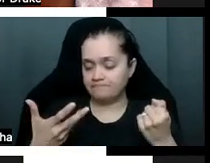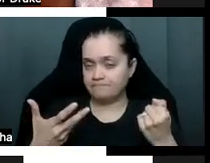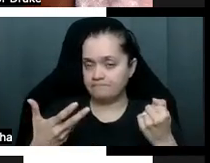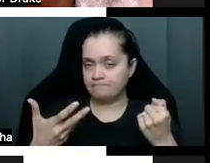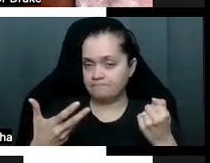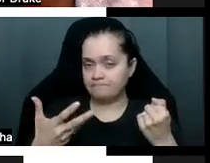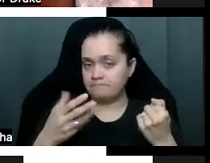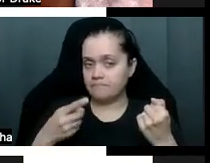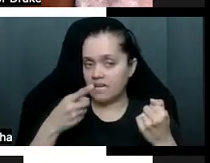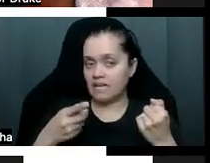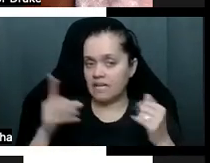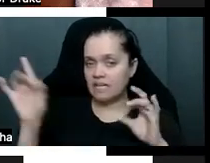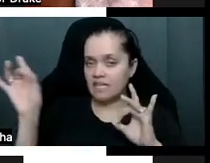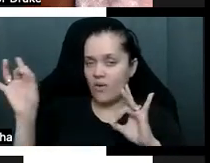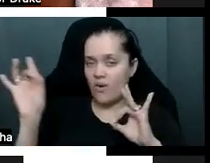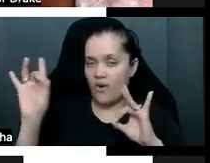And they did terribly.